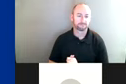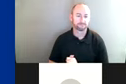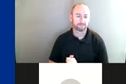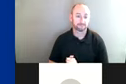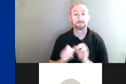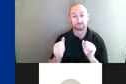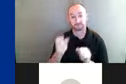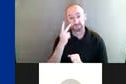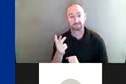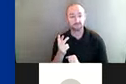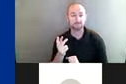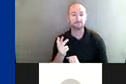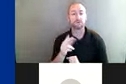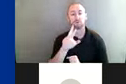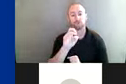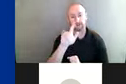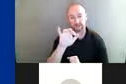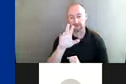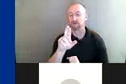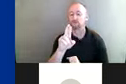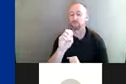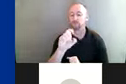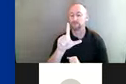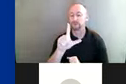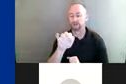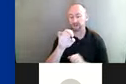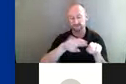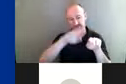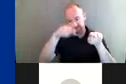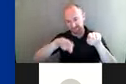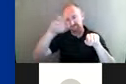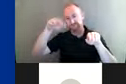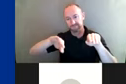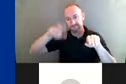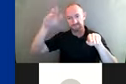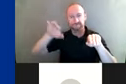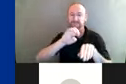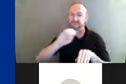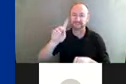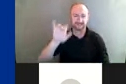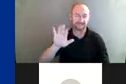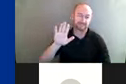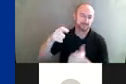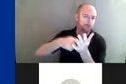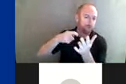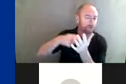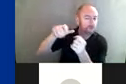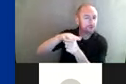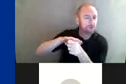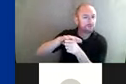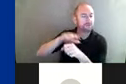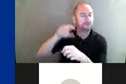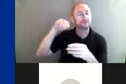As you can see, there's variable relief in the Big Sandy counties. It's a part of the Eastern Kentucky coal field in the